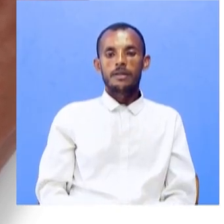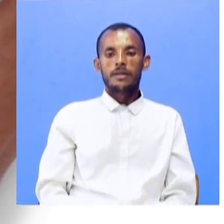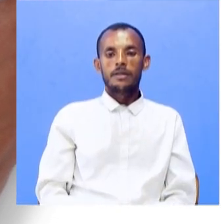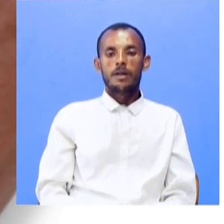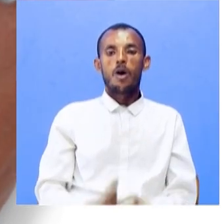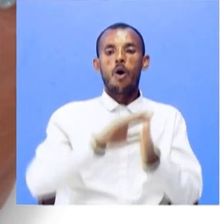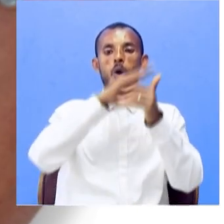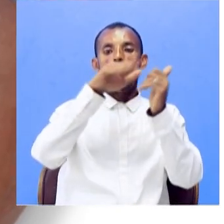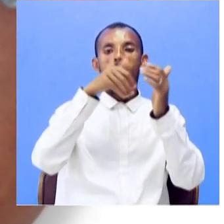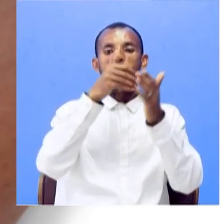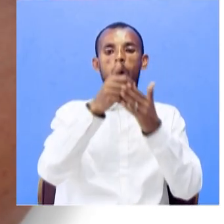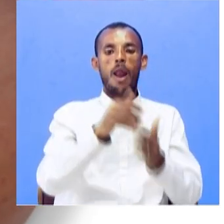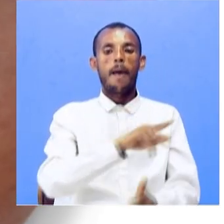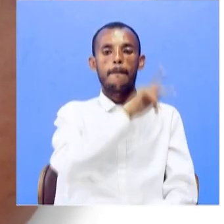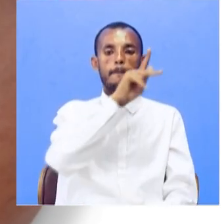all properties